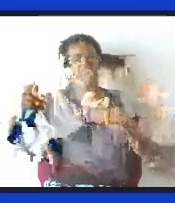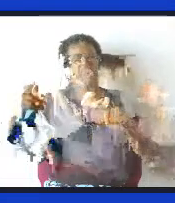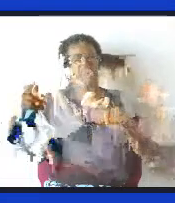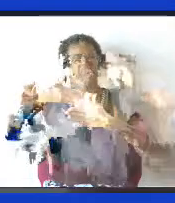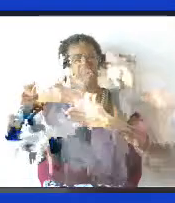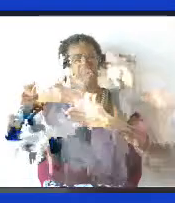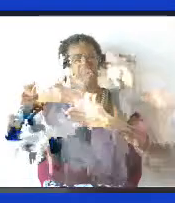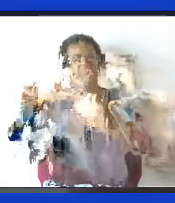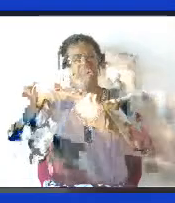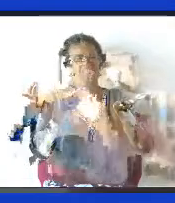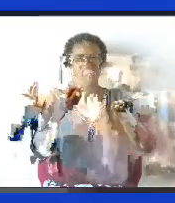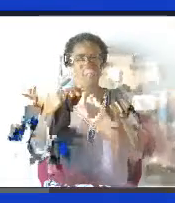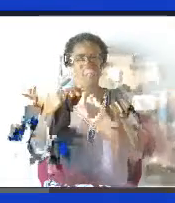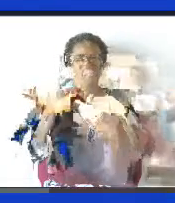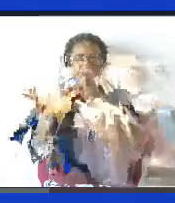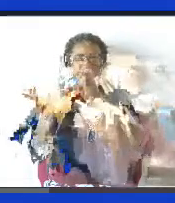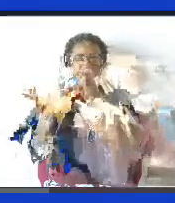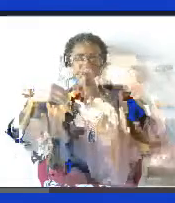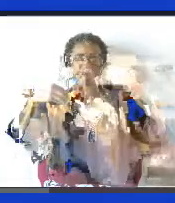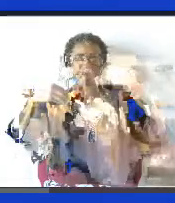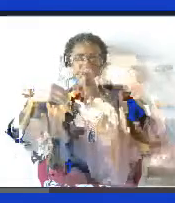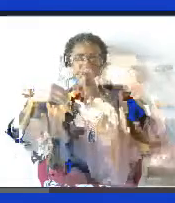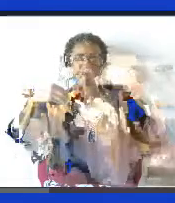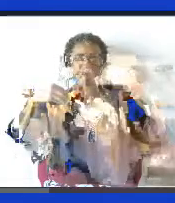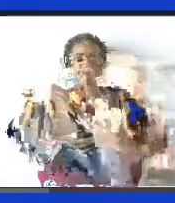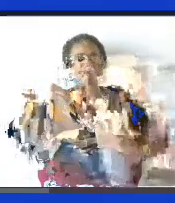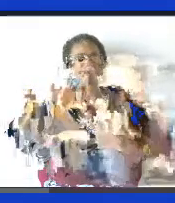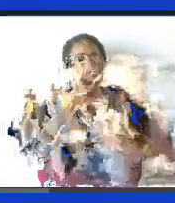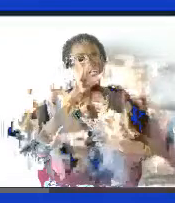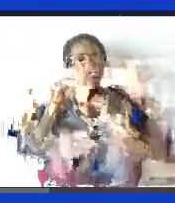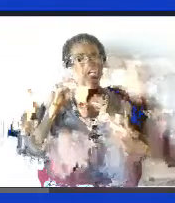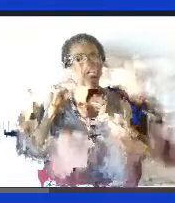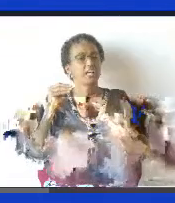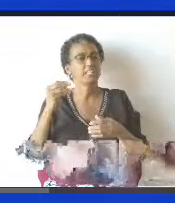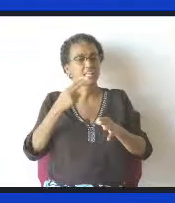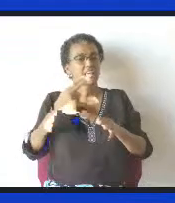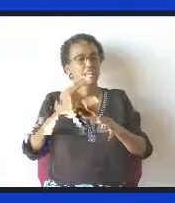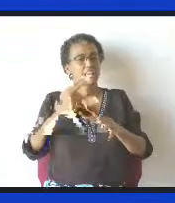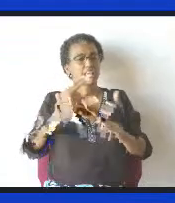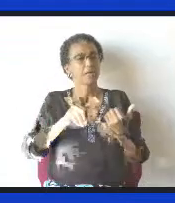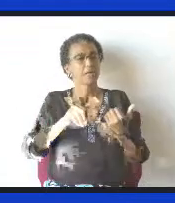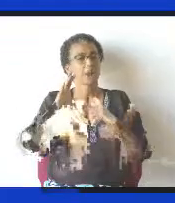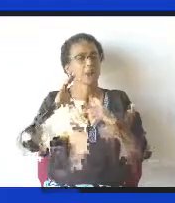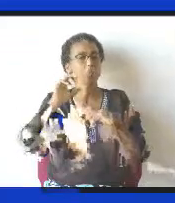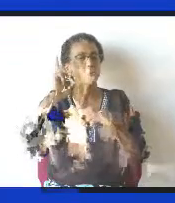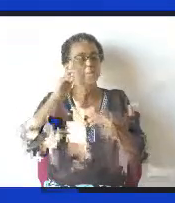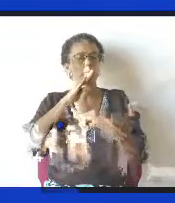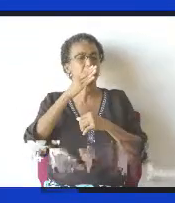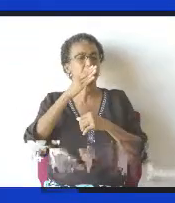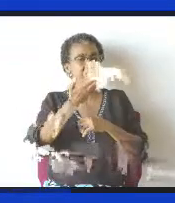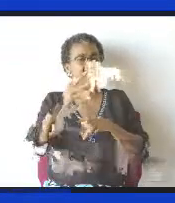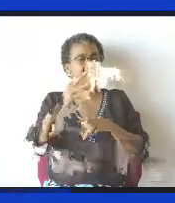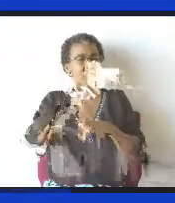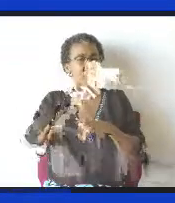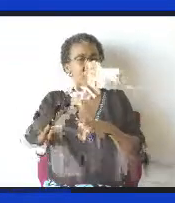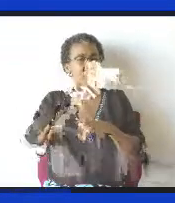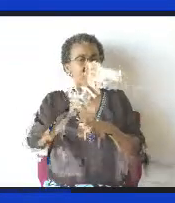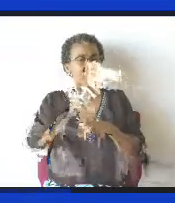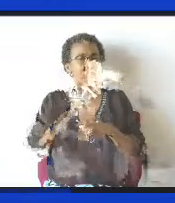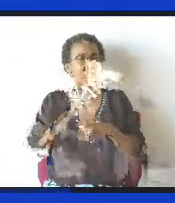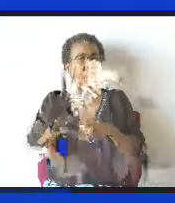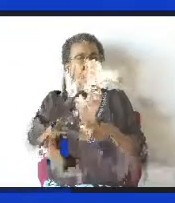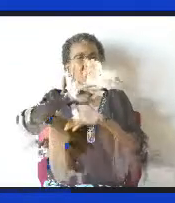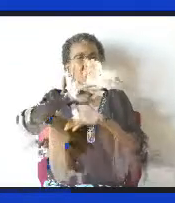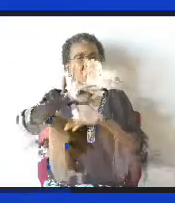service. And our combined choir will be ministering. That's Havenhill Baptist Church's combined choir will be ministering. And all are invited